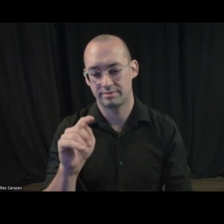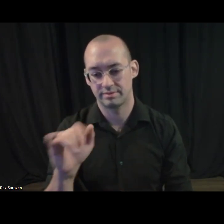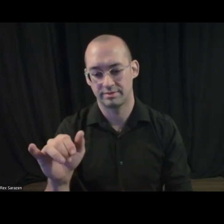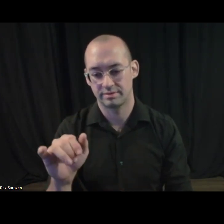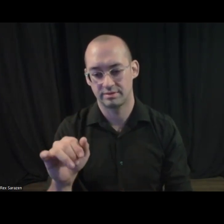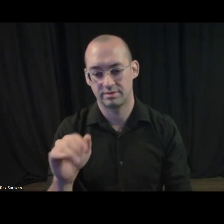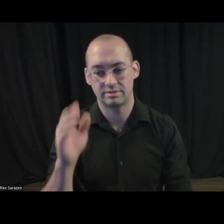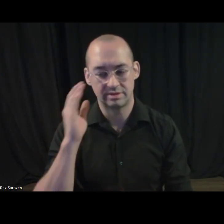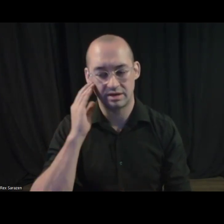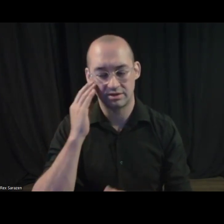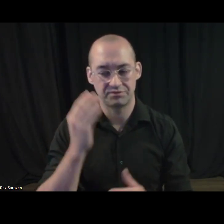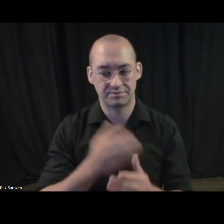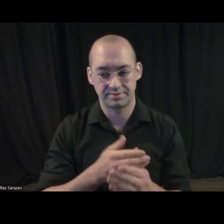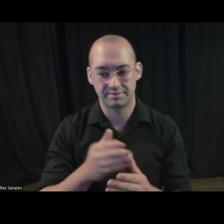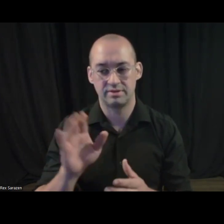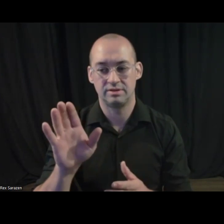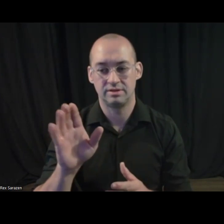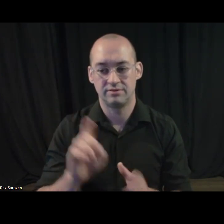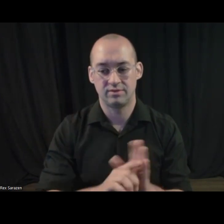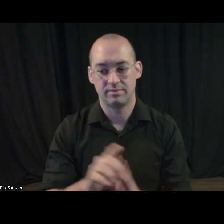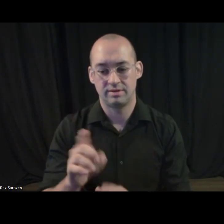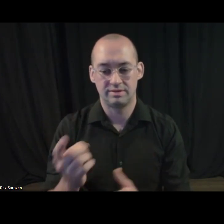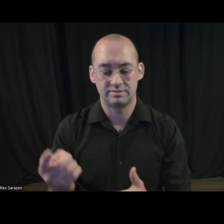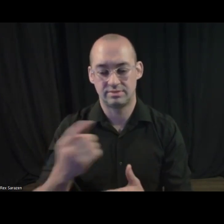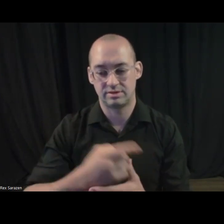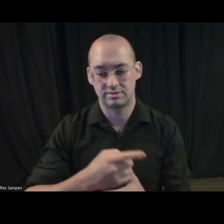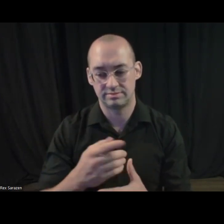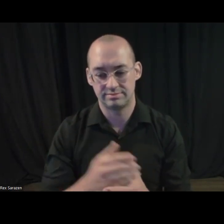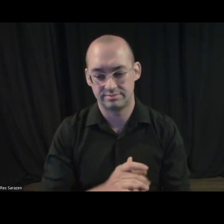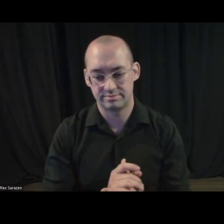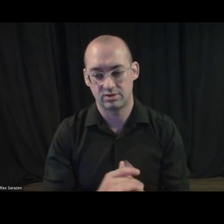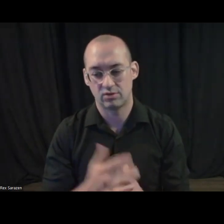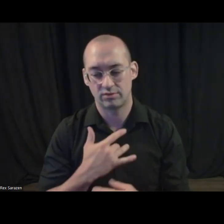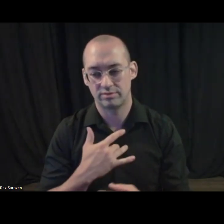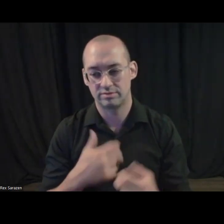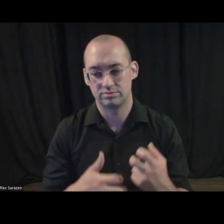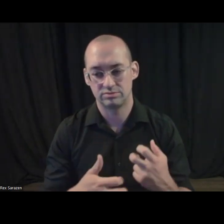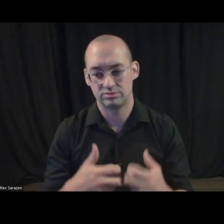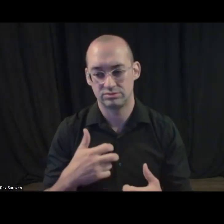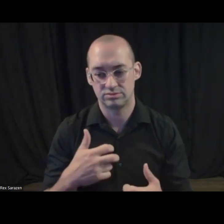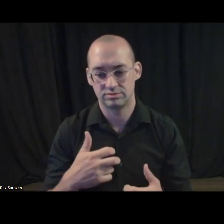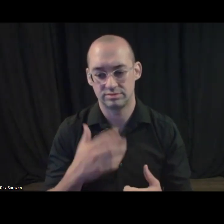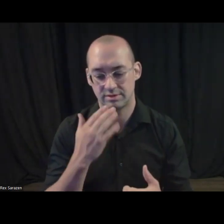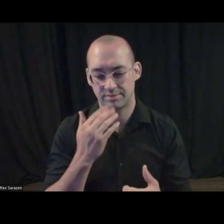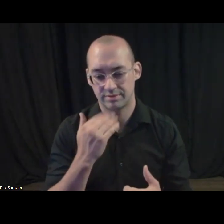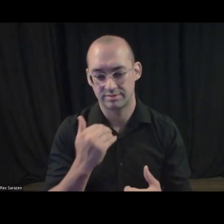cognitive impairments, developmental disabilities, heart issues, or things like diabetes,